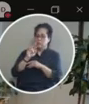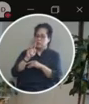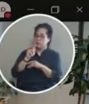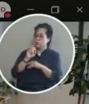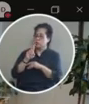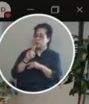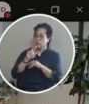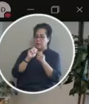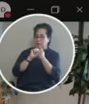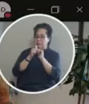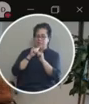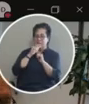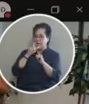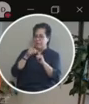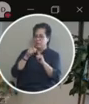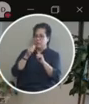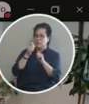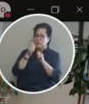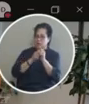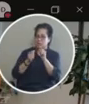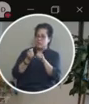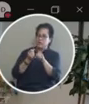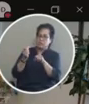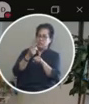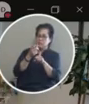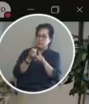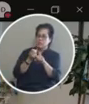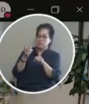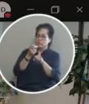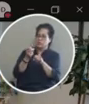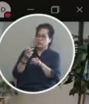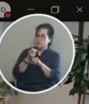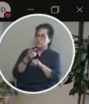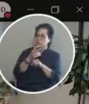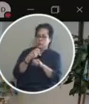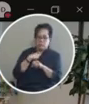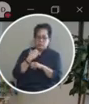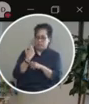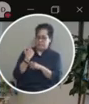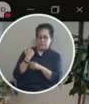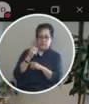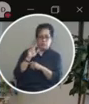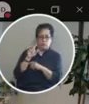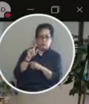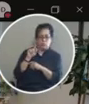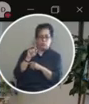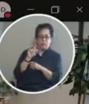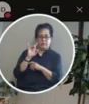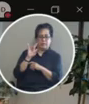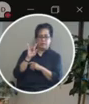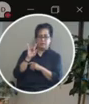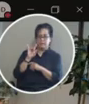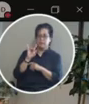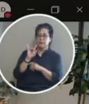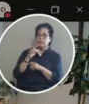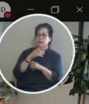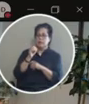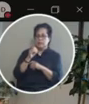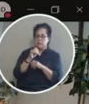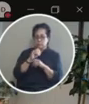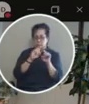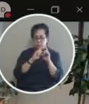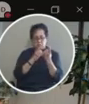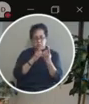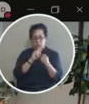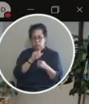be done every other year. We just did ours in 2018, and I agree with Representative Ranello that there are